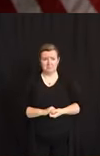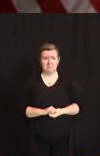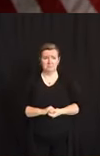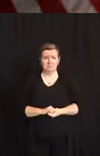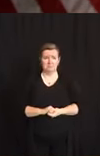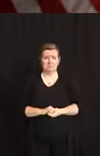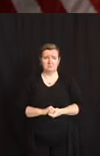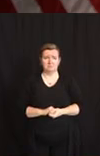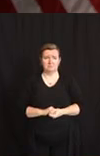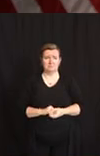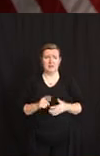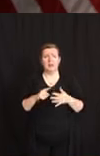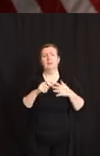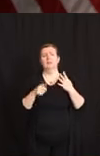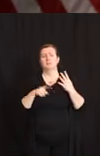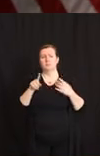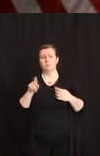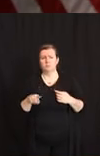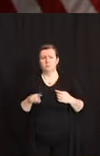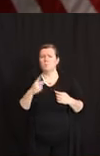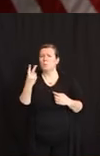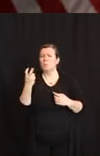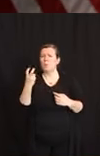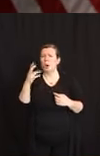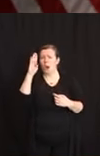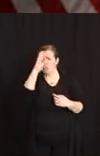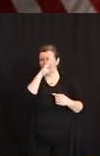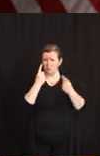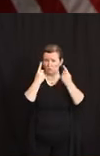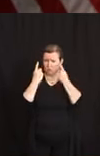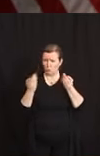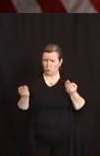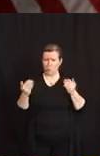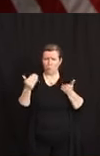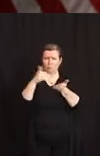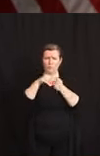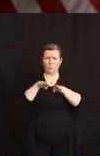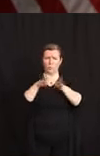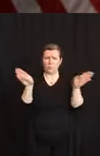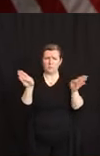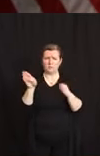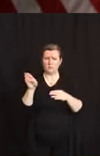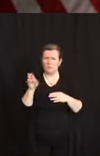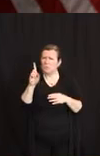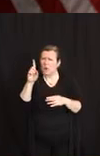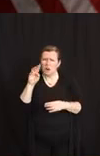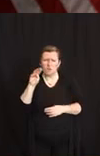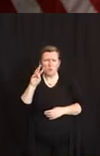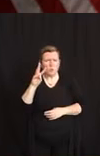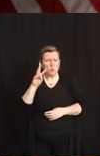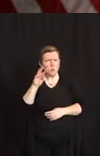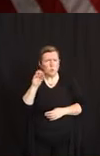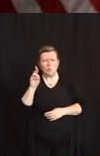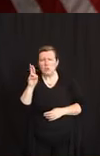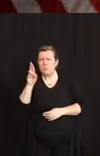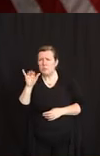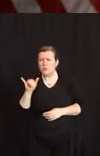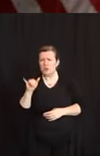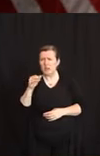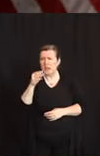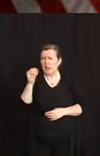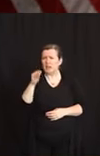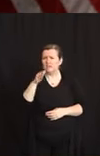Plainfield. Okay. Thank you. Honored. It doesn't matter how I define Central Jersey. It matters